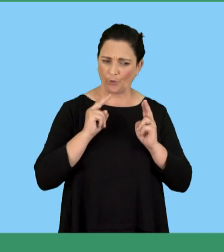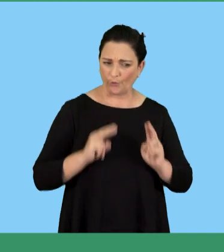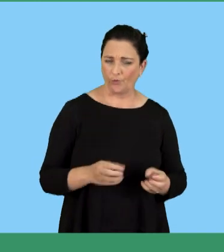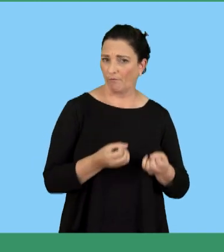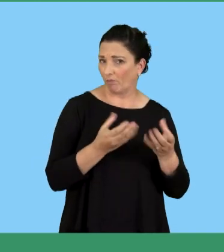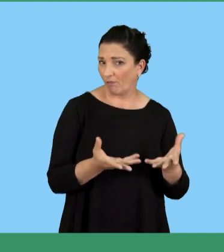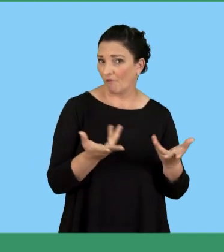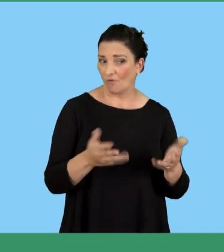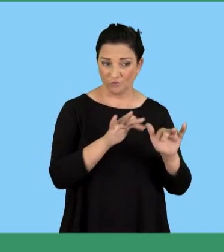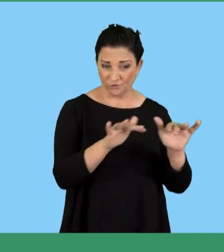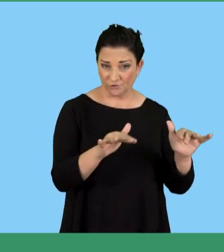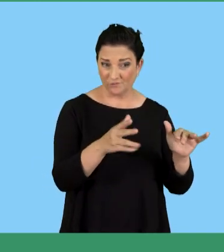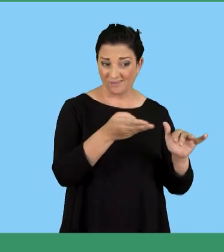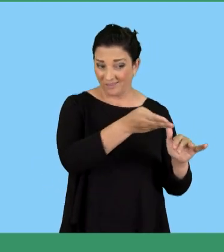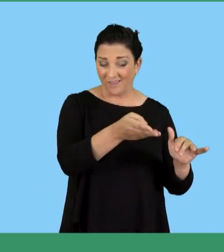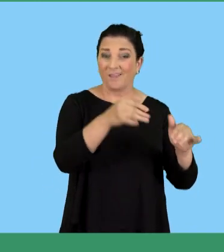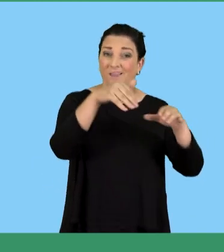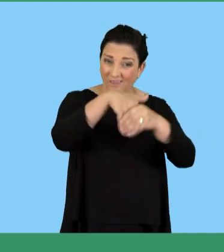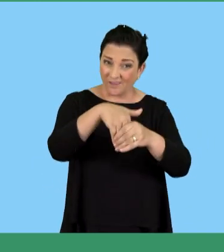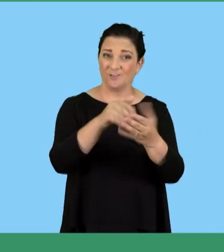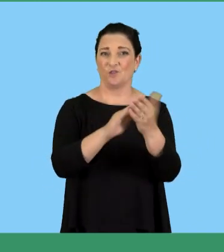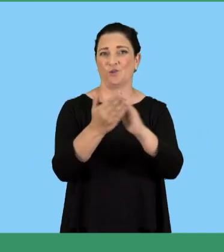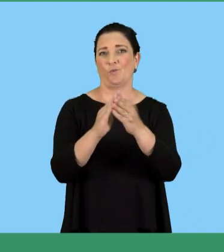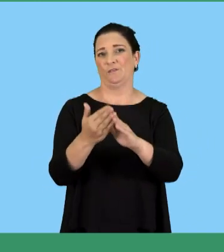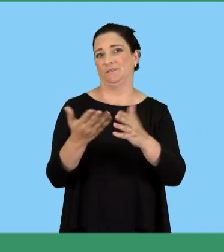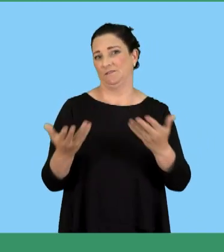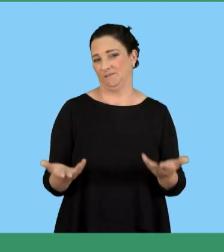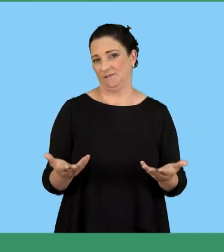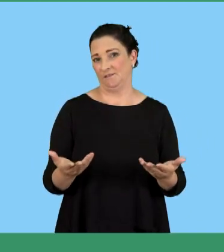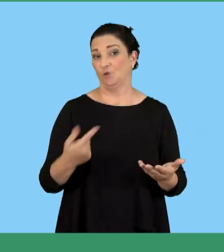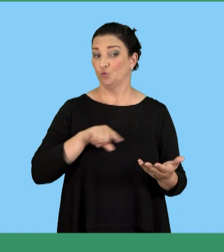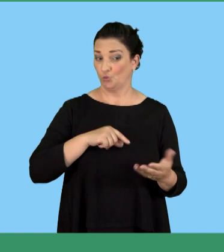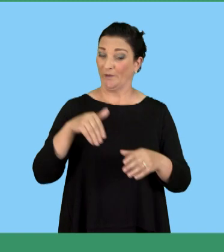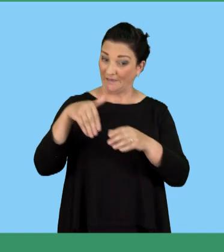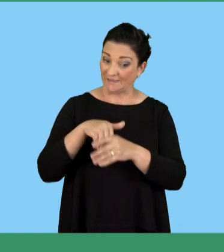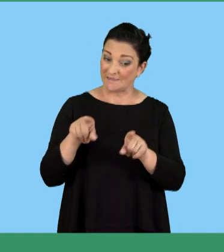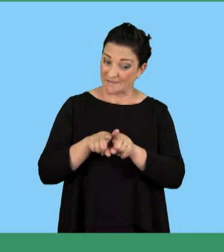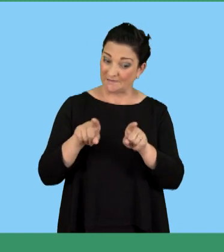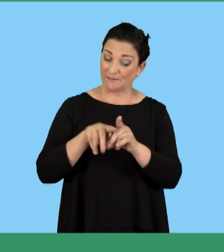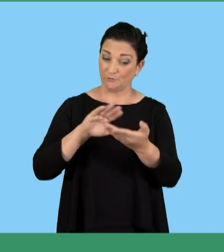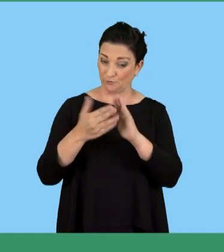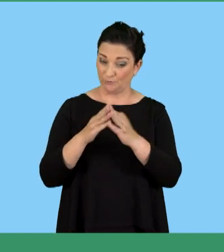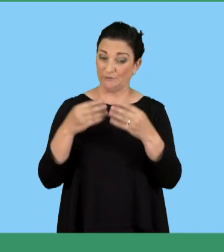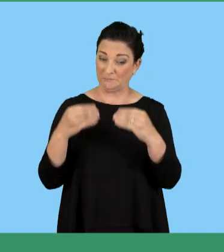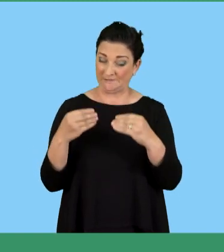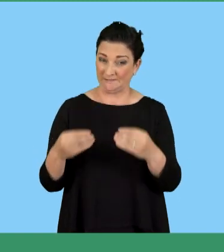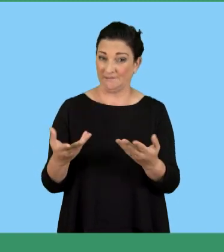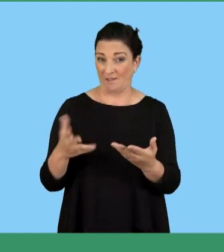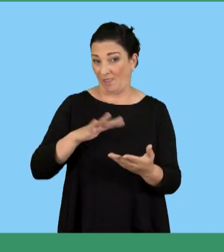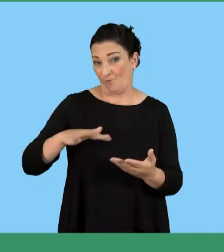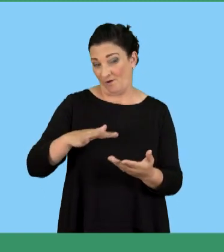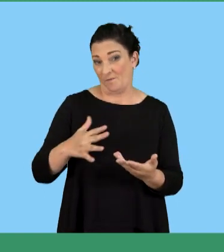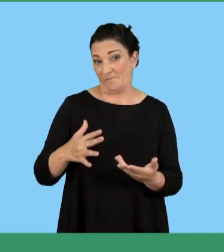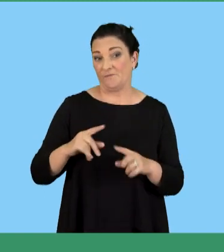school uniforms to the learners who stay in the community in which you operate in as a business. Now, sporting